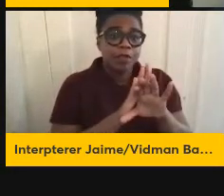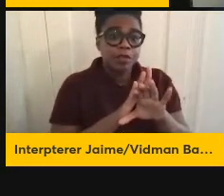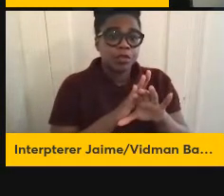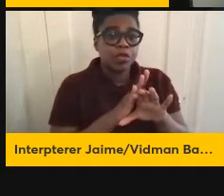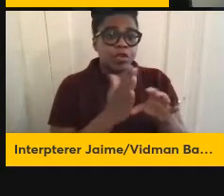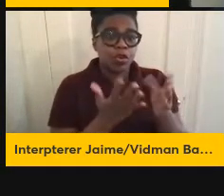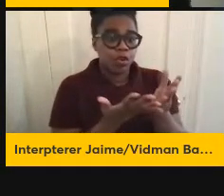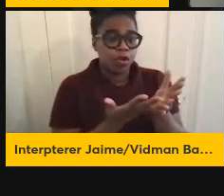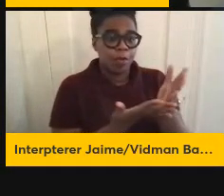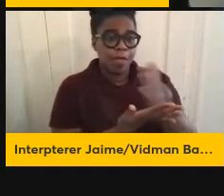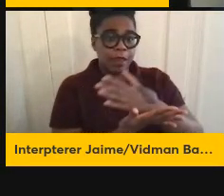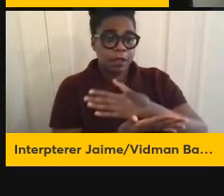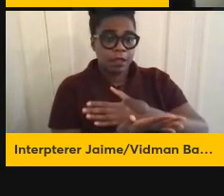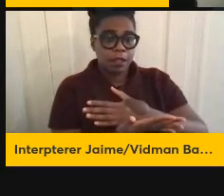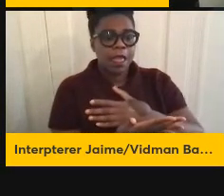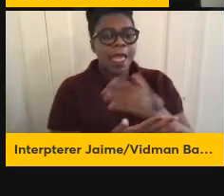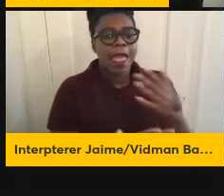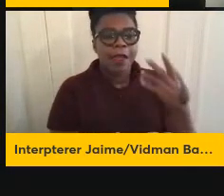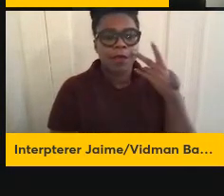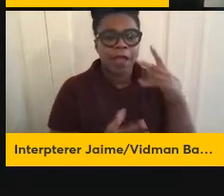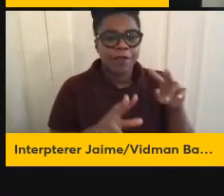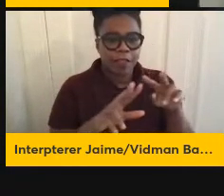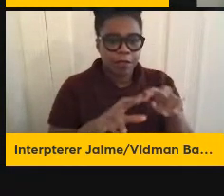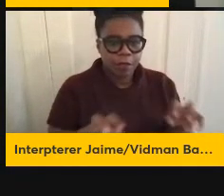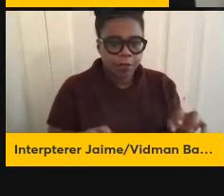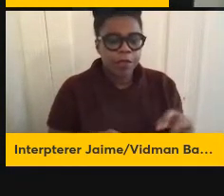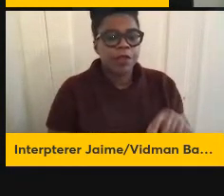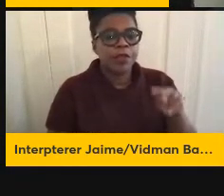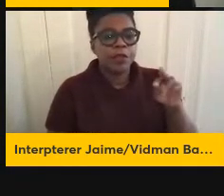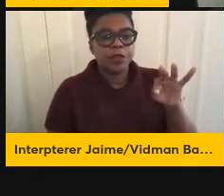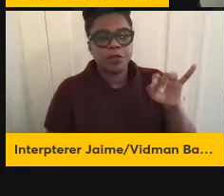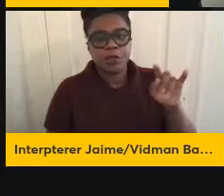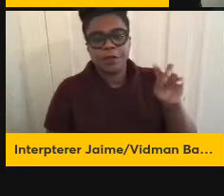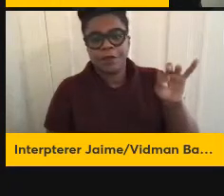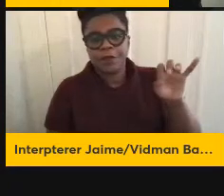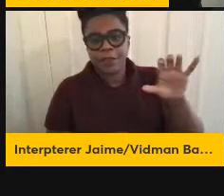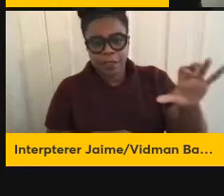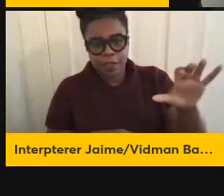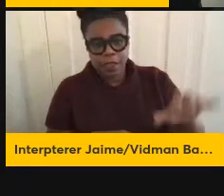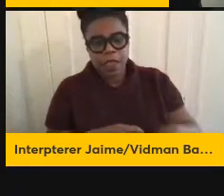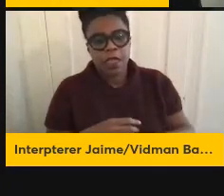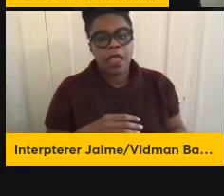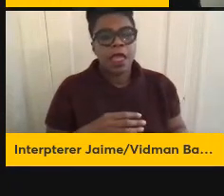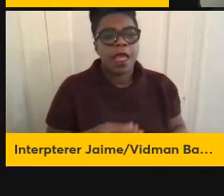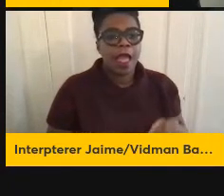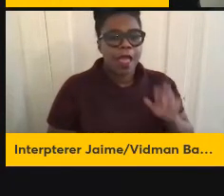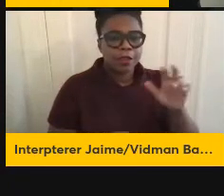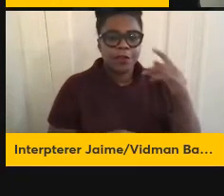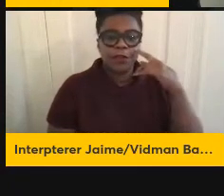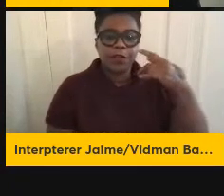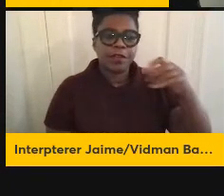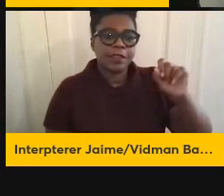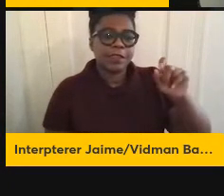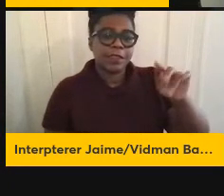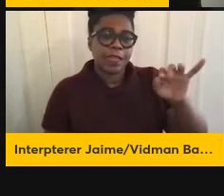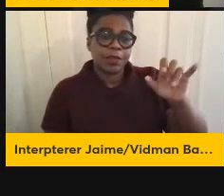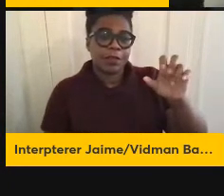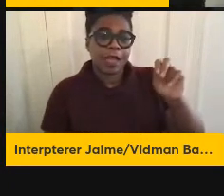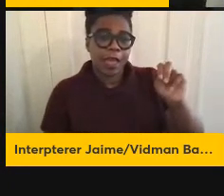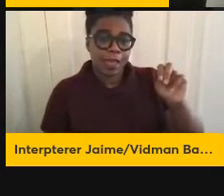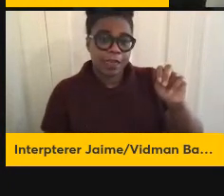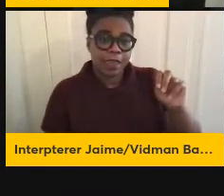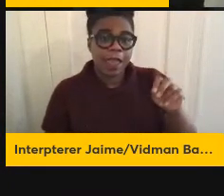to interrogate specifically the neutrophilic contribution to cytokine storm for these markers as well. So here I'm